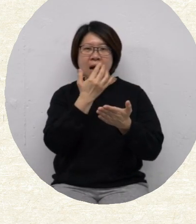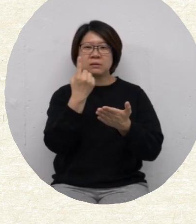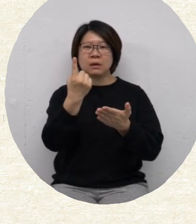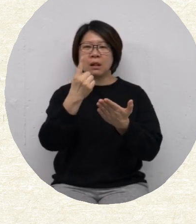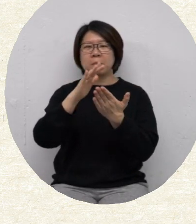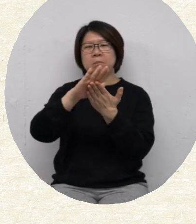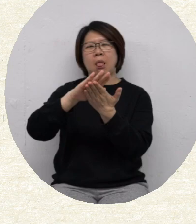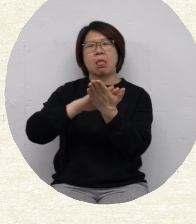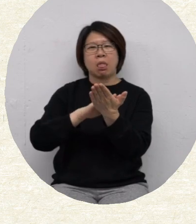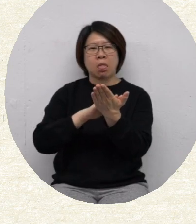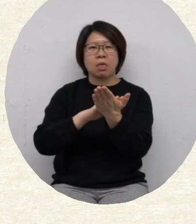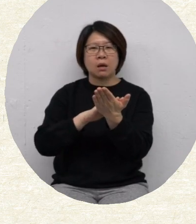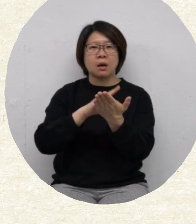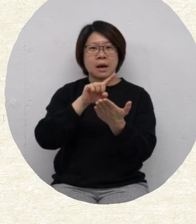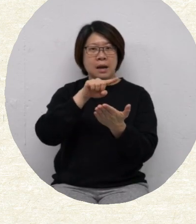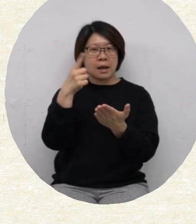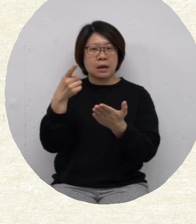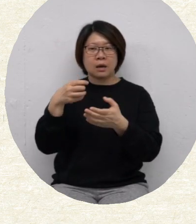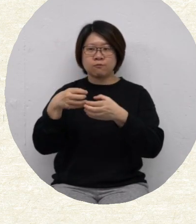and persistence.